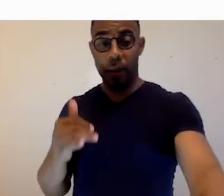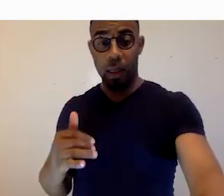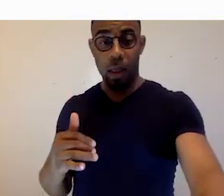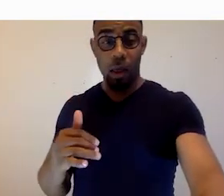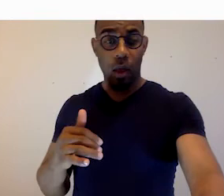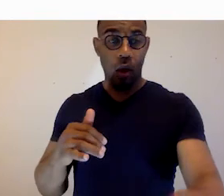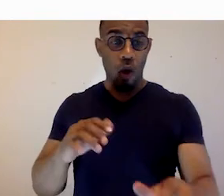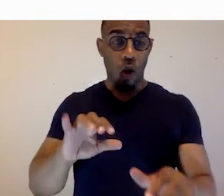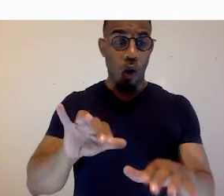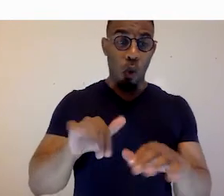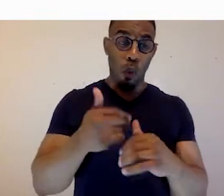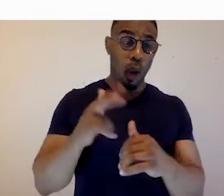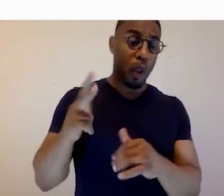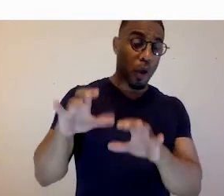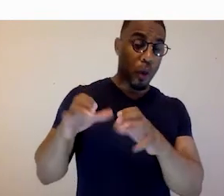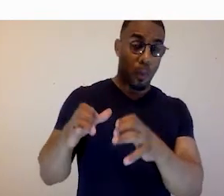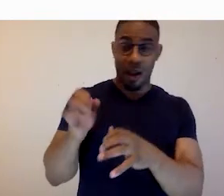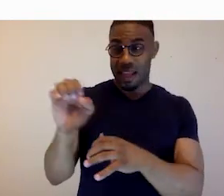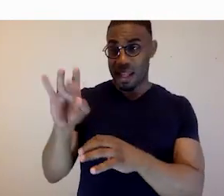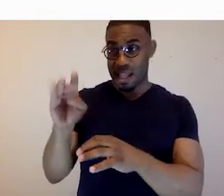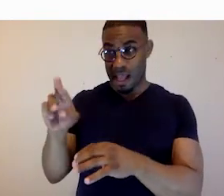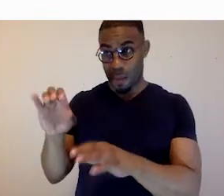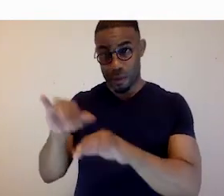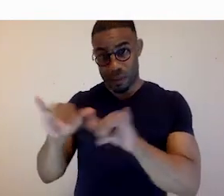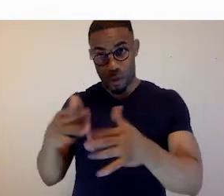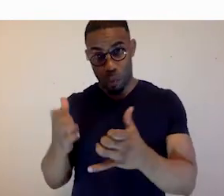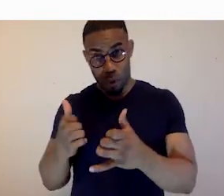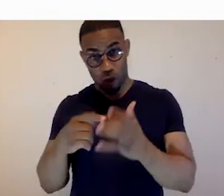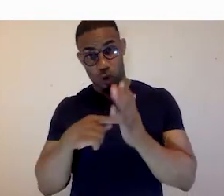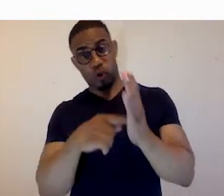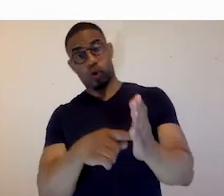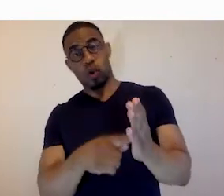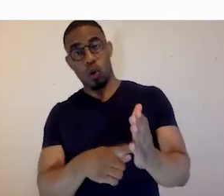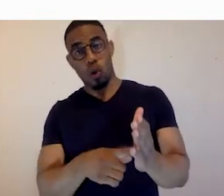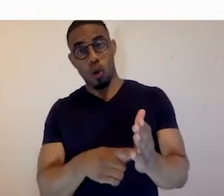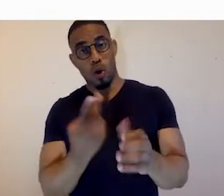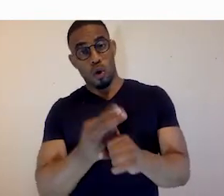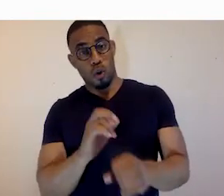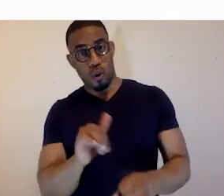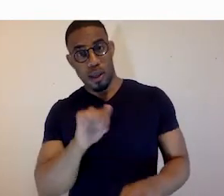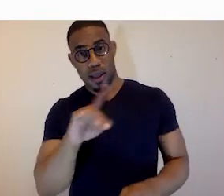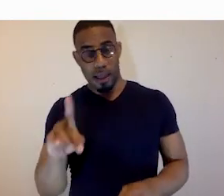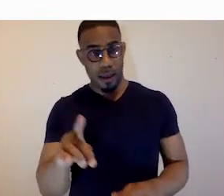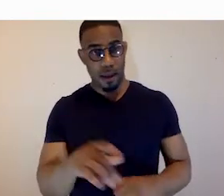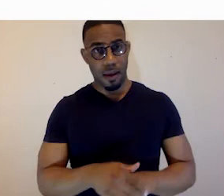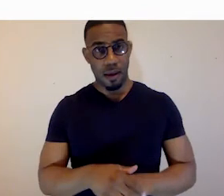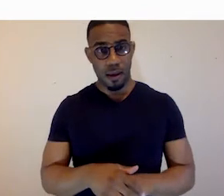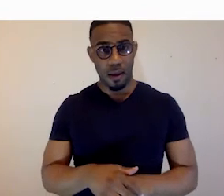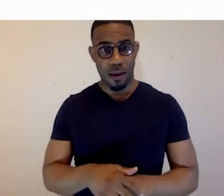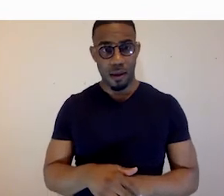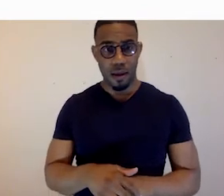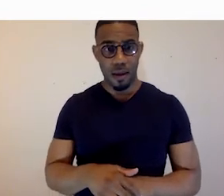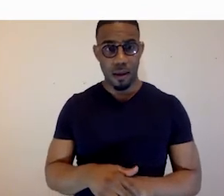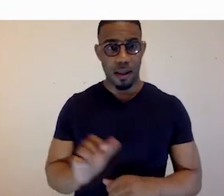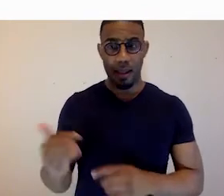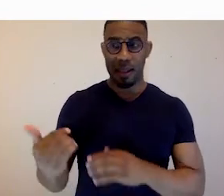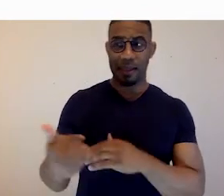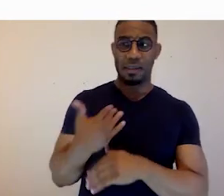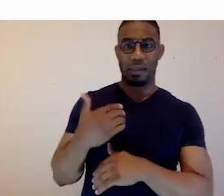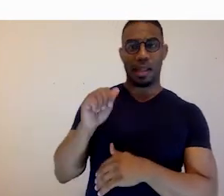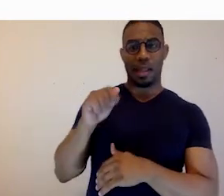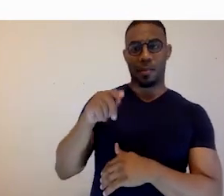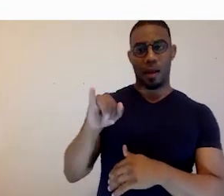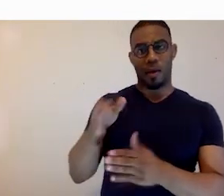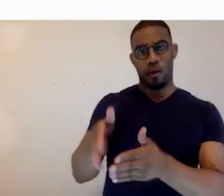when the third-party e-commerce system wants to show a user an ad, they sent us an